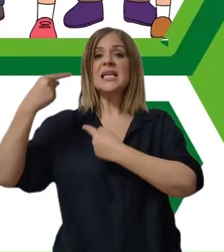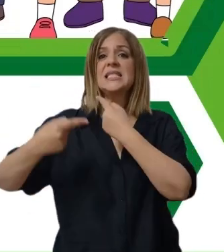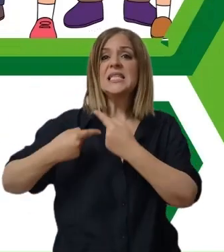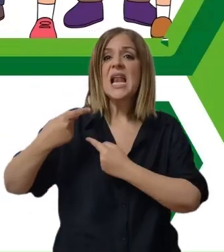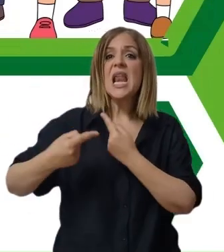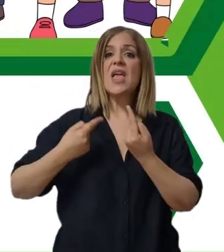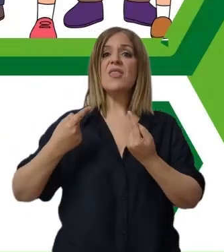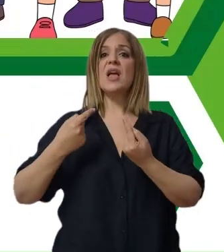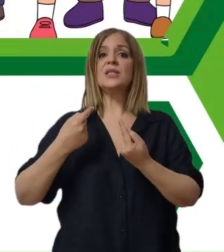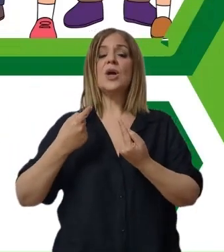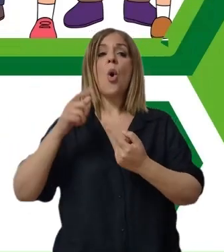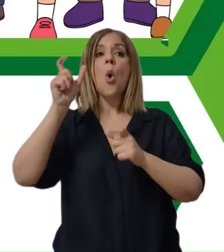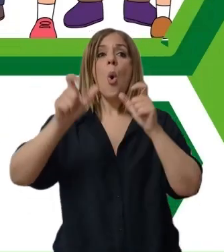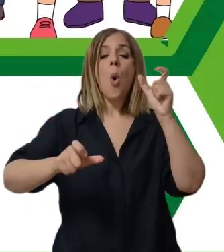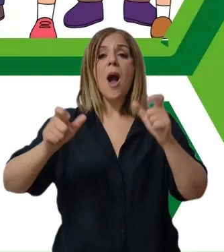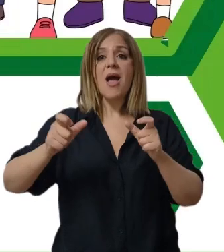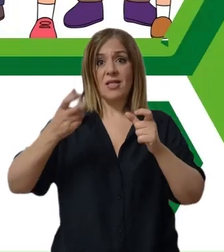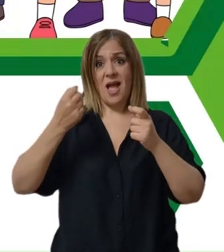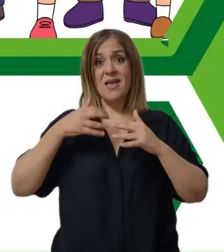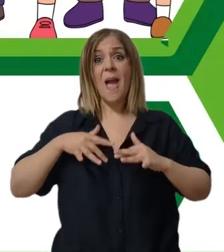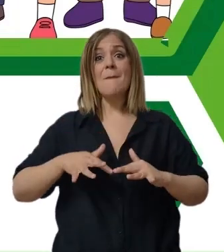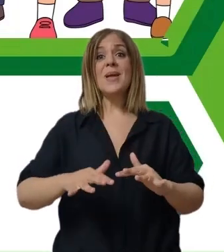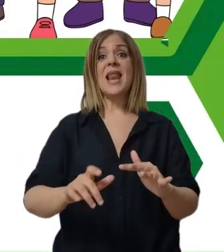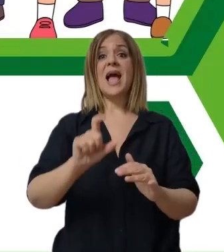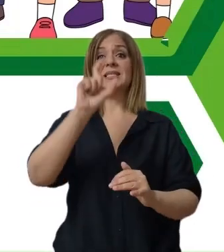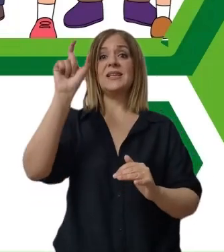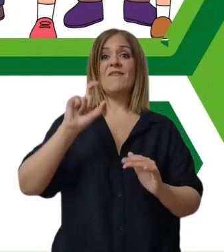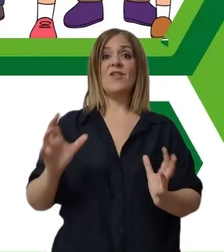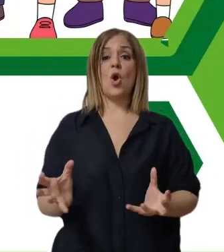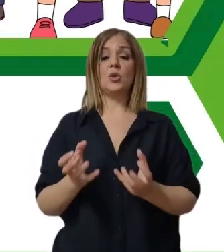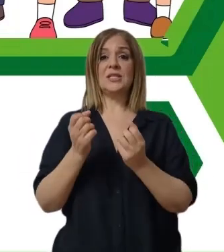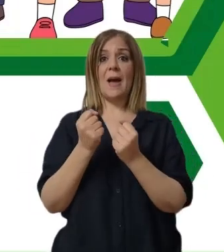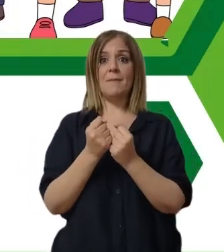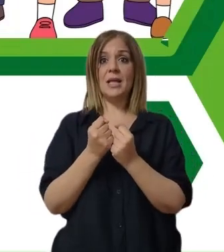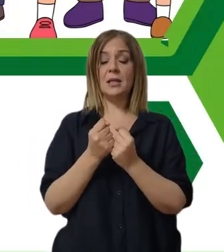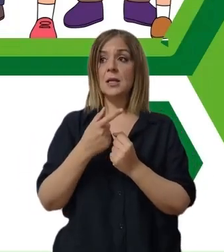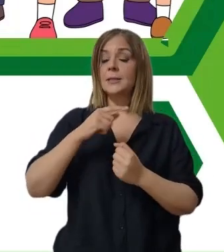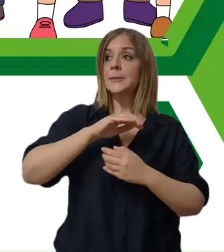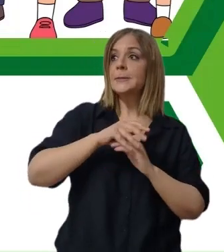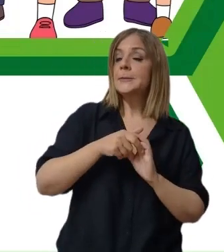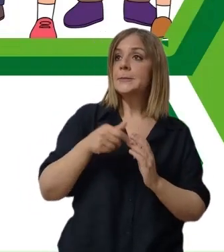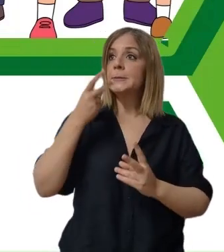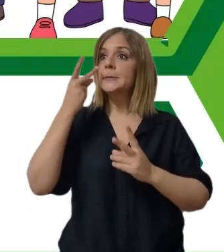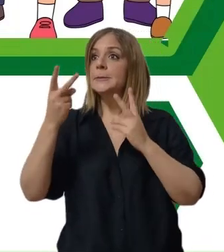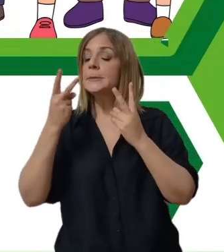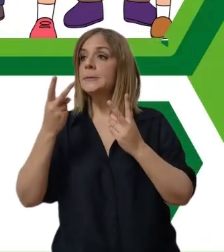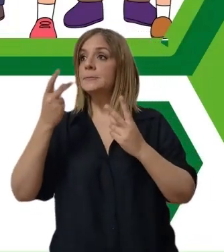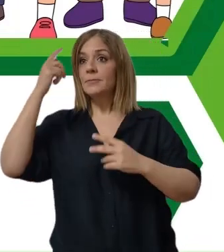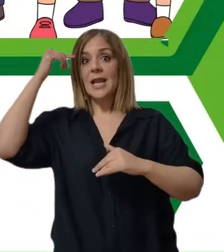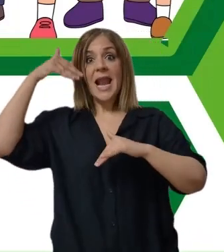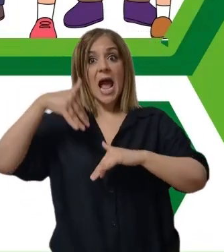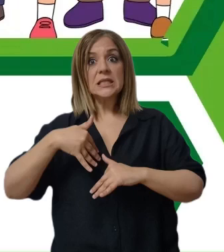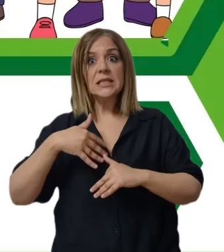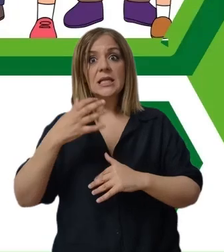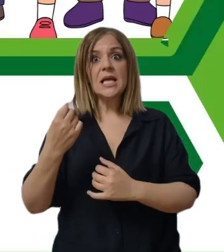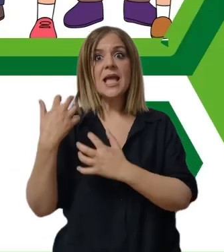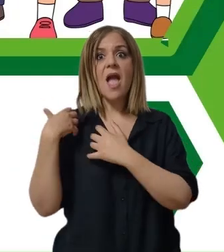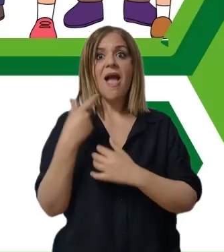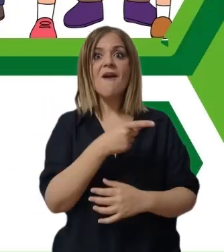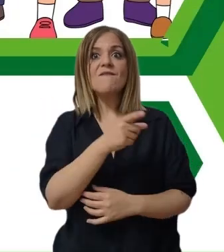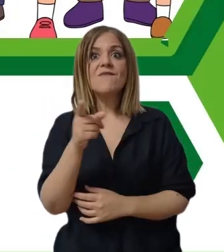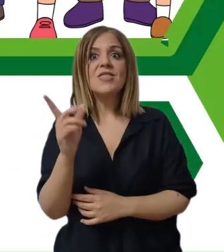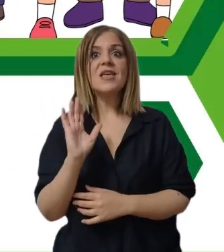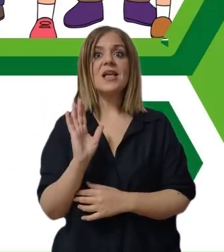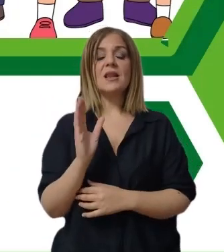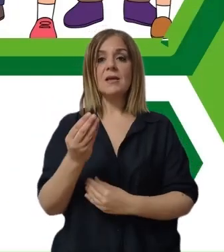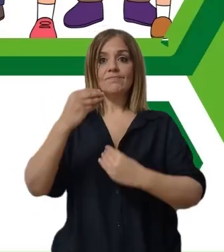every person has an impact on sustainability. Being aware of your impact and taking responsibility empowers